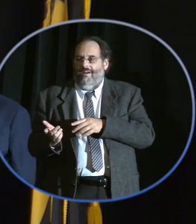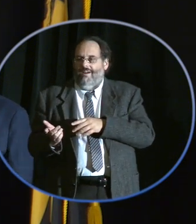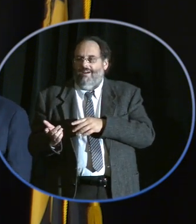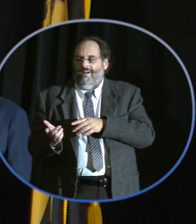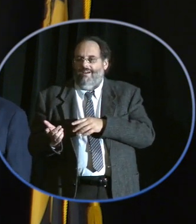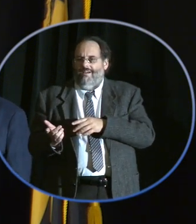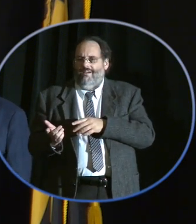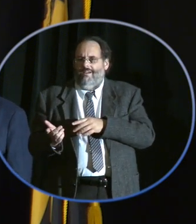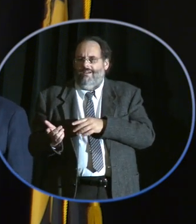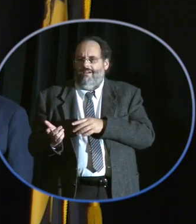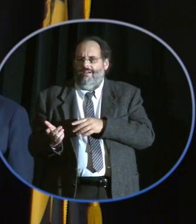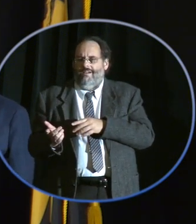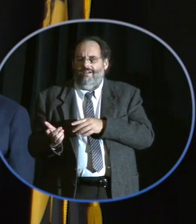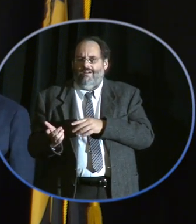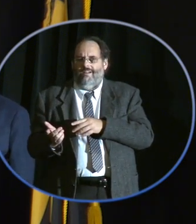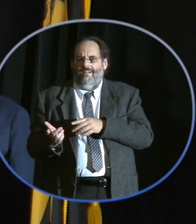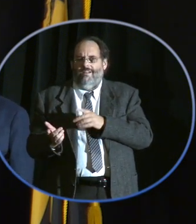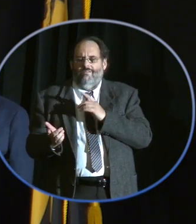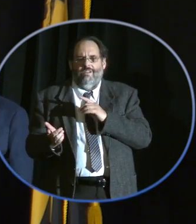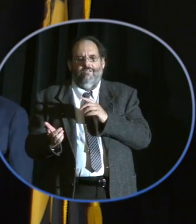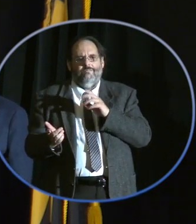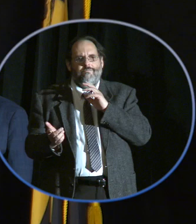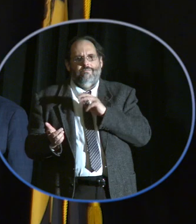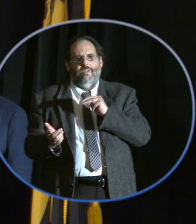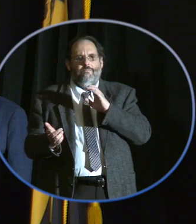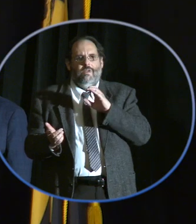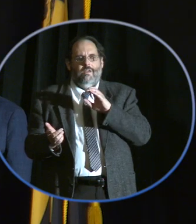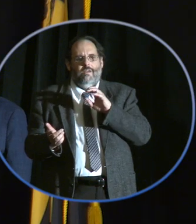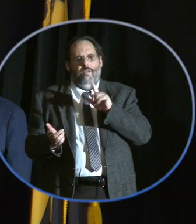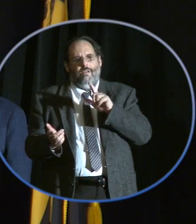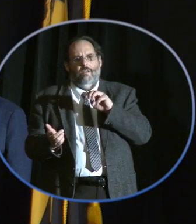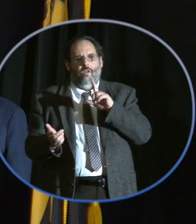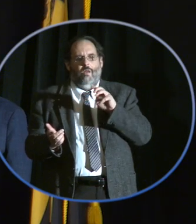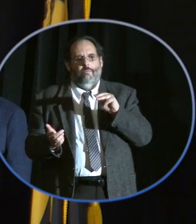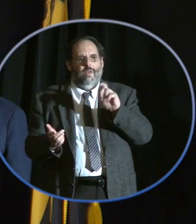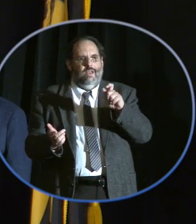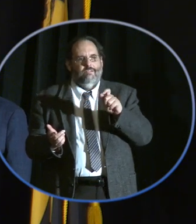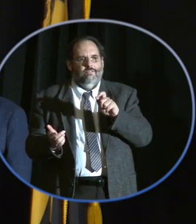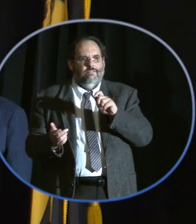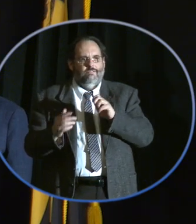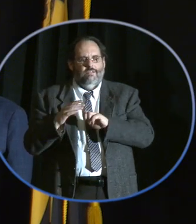that Malcolm X Elementary School,